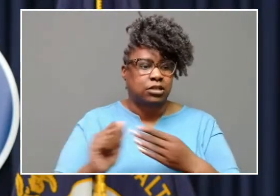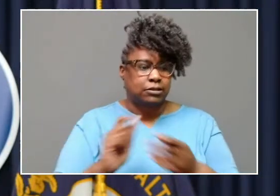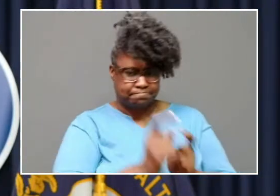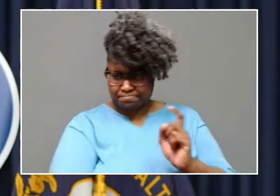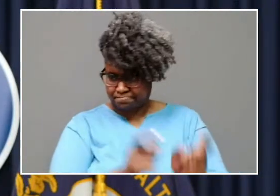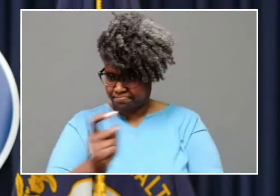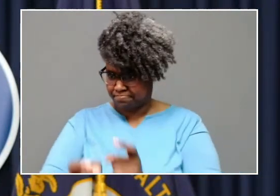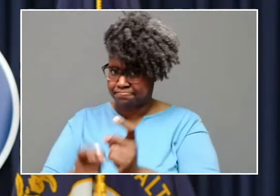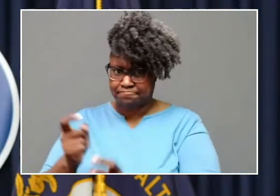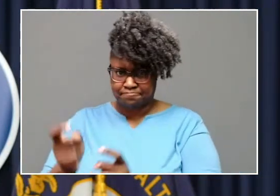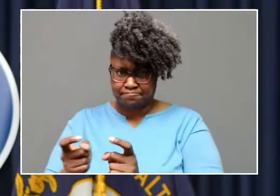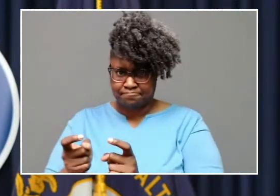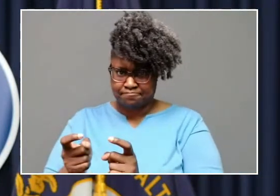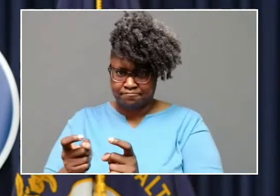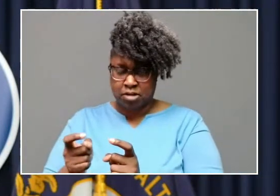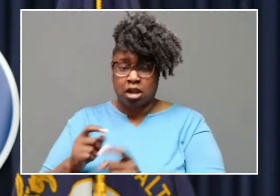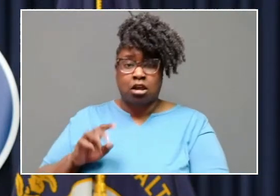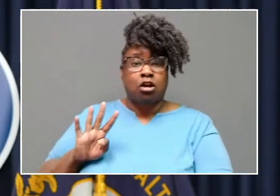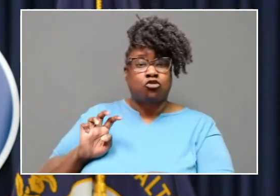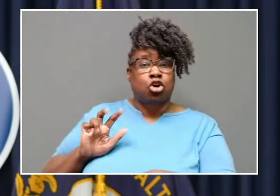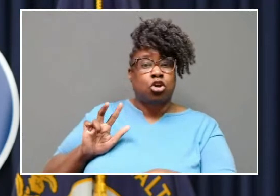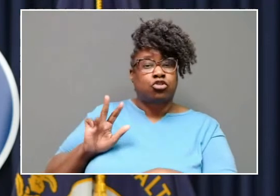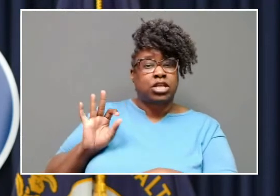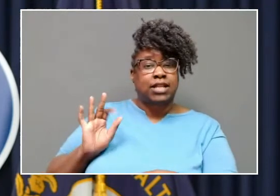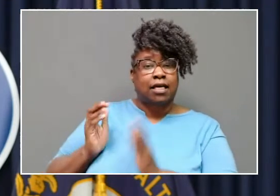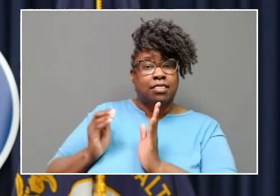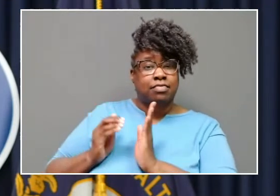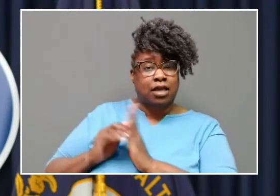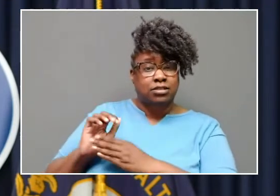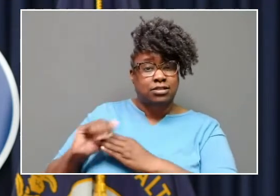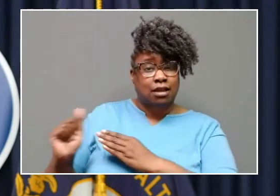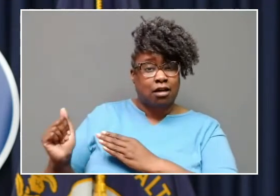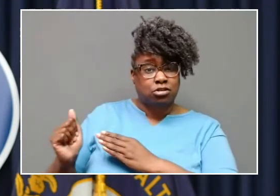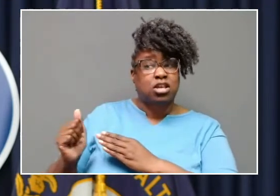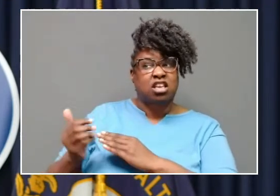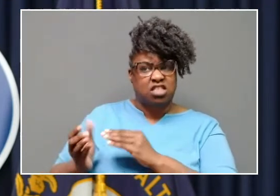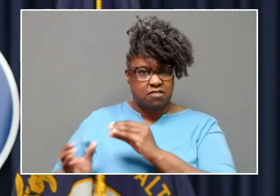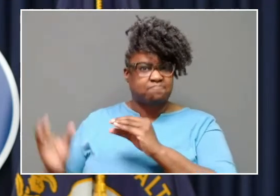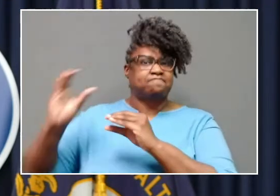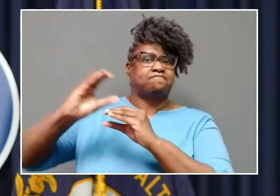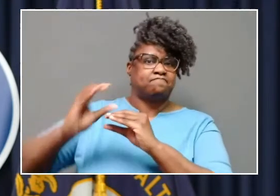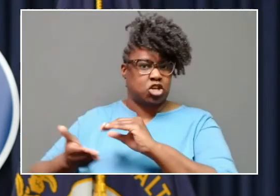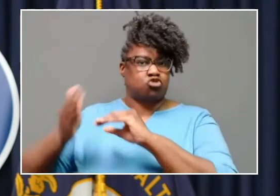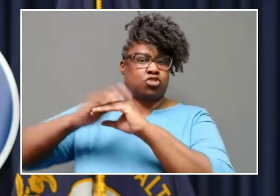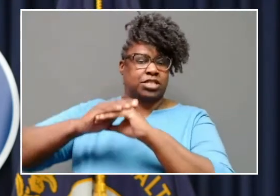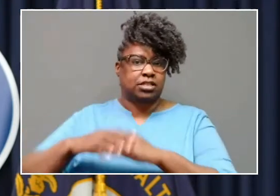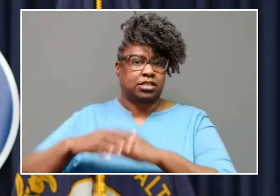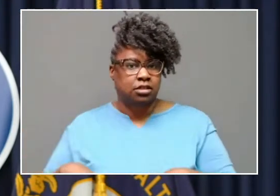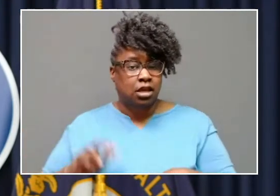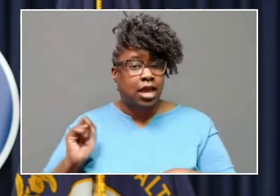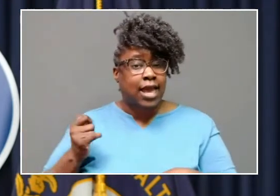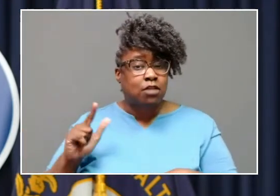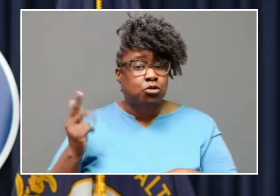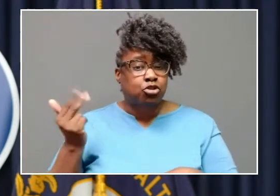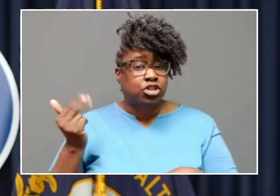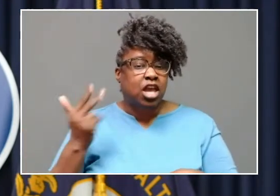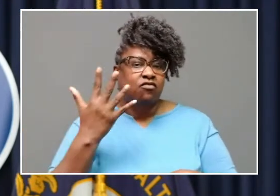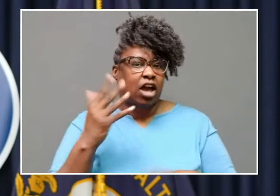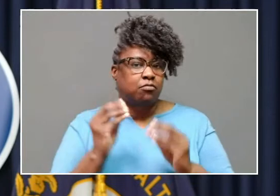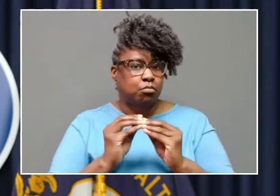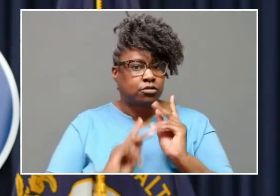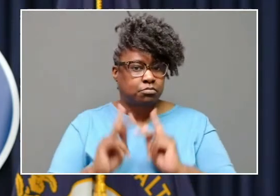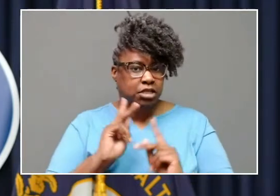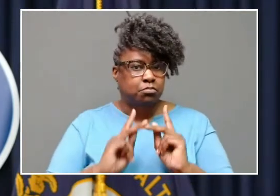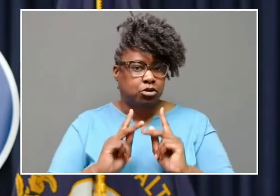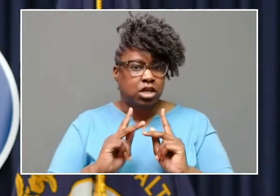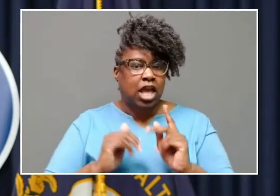of $439,000 since our last update. Since April 13th, an additional 5 applicants have received the max grant of